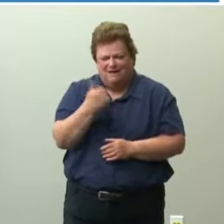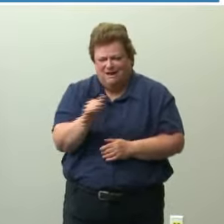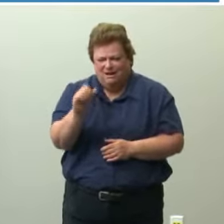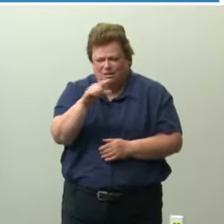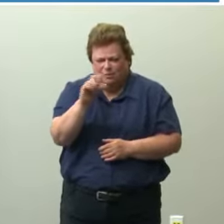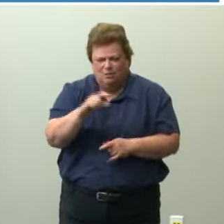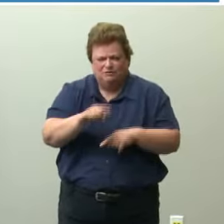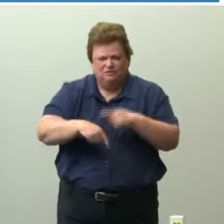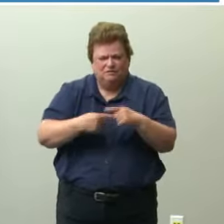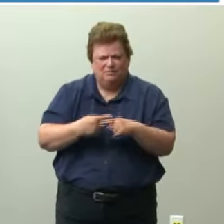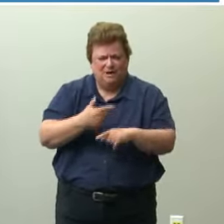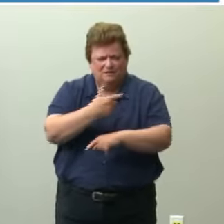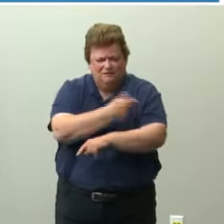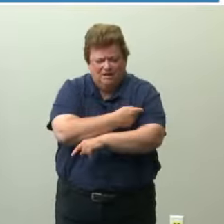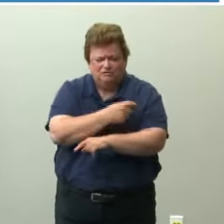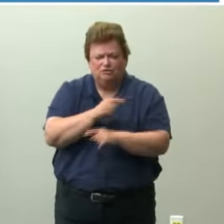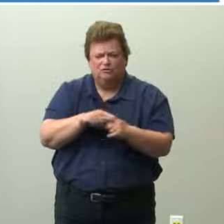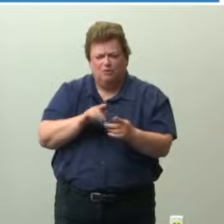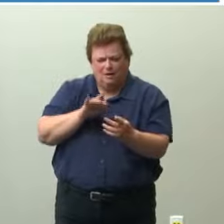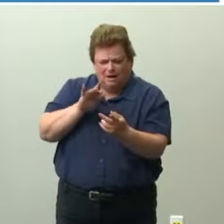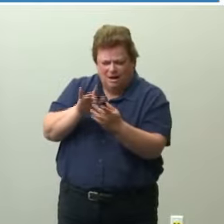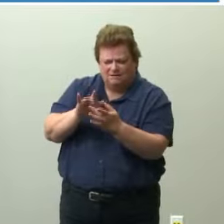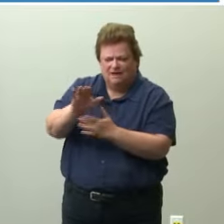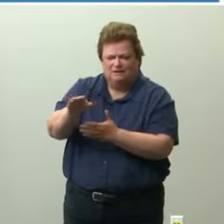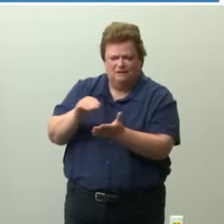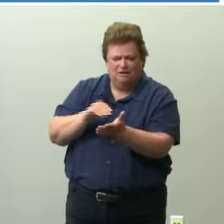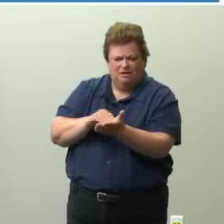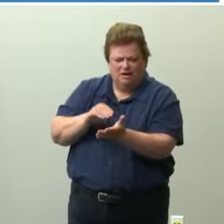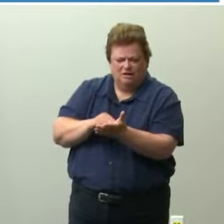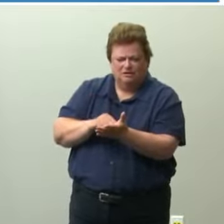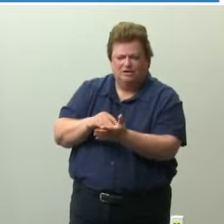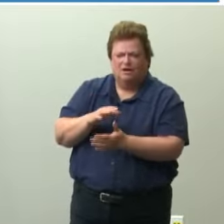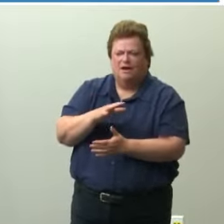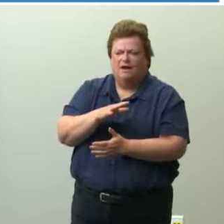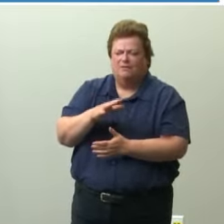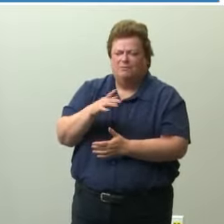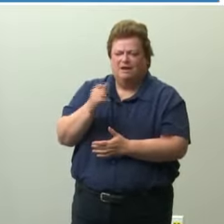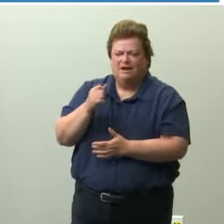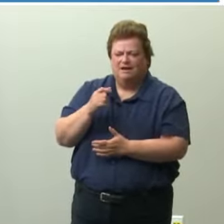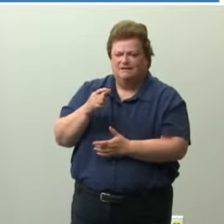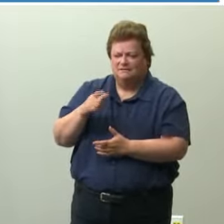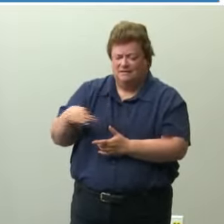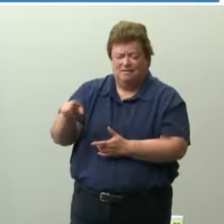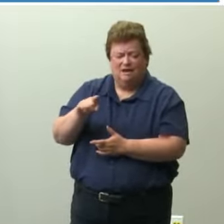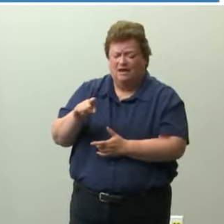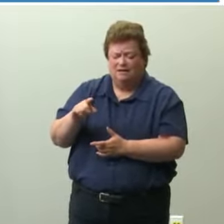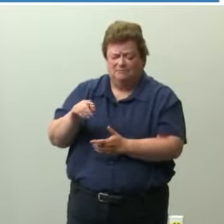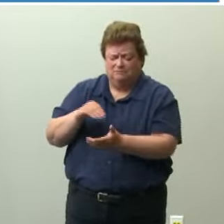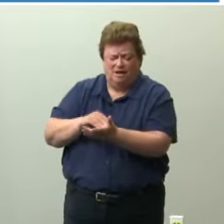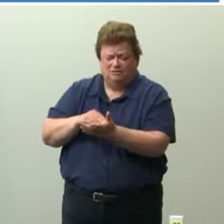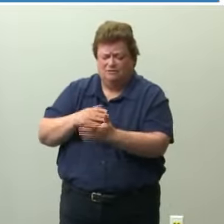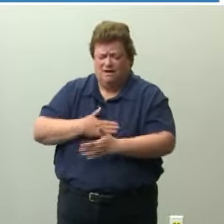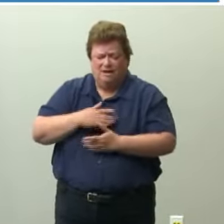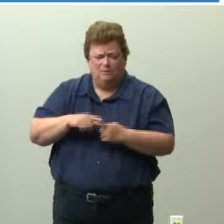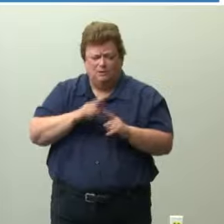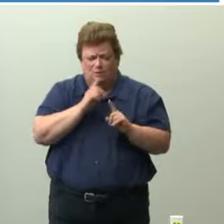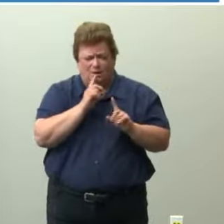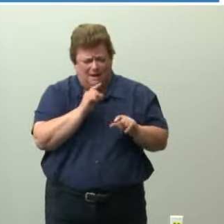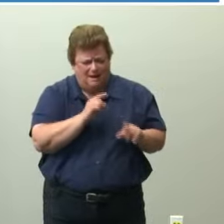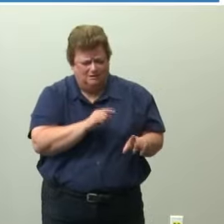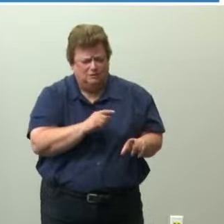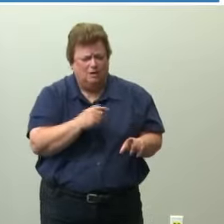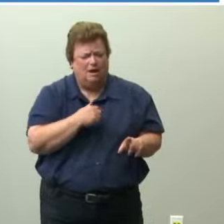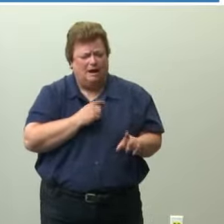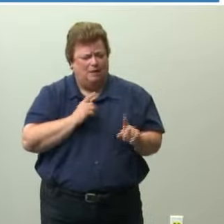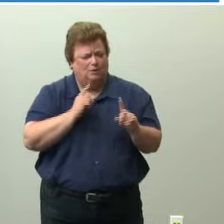COVID-19 vaccination to reach out to their pediatrician and healthcare provider because they're happy to answer those questions. Our goal is really to try to